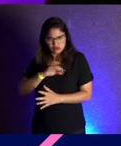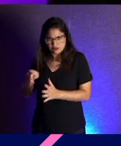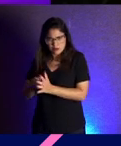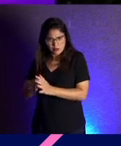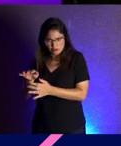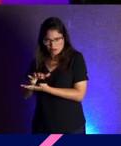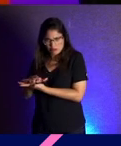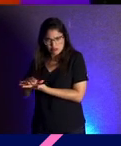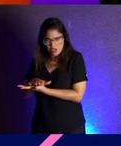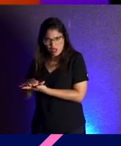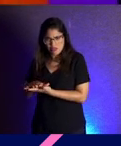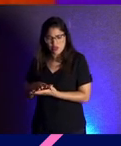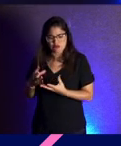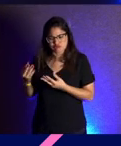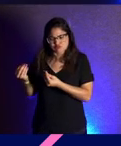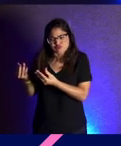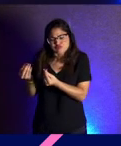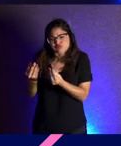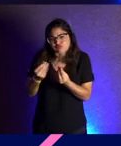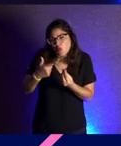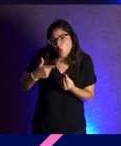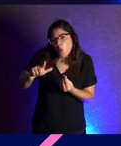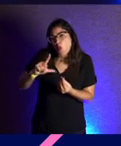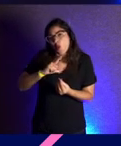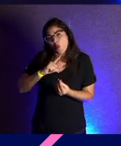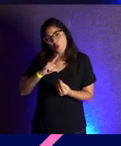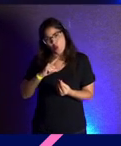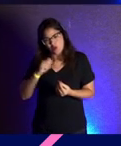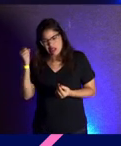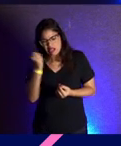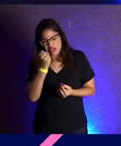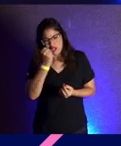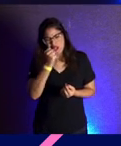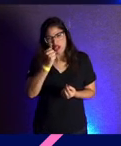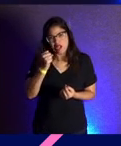more unidentified homicides, most